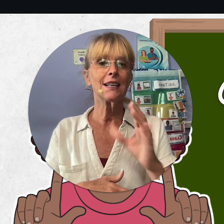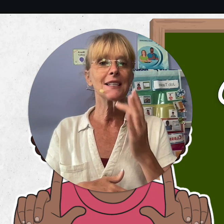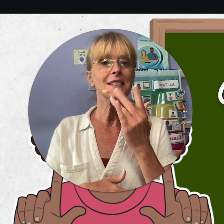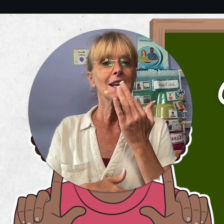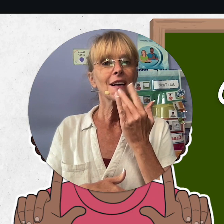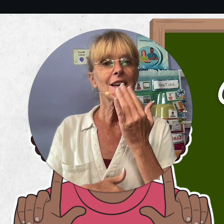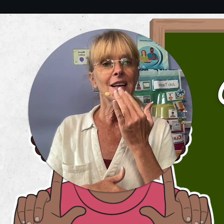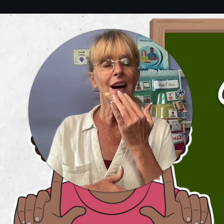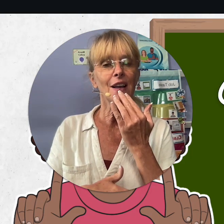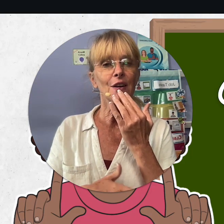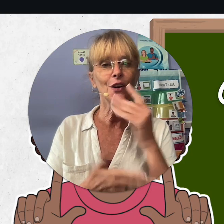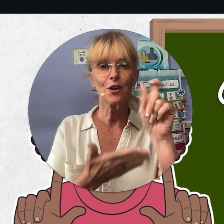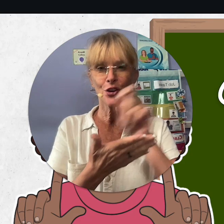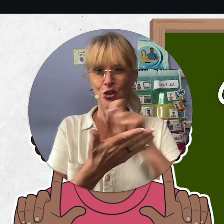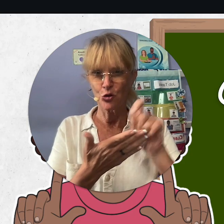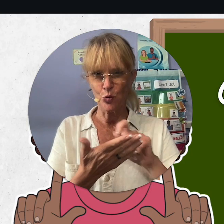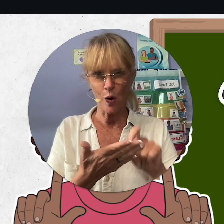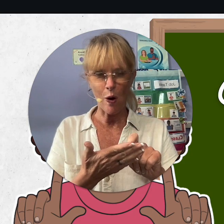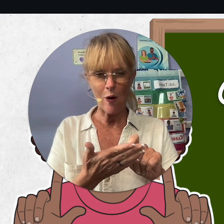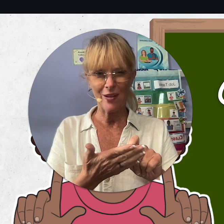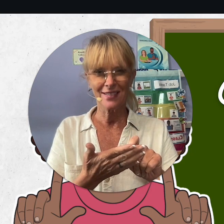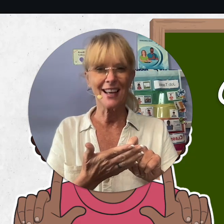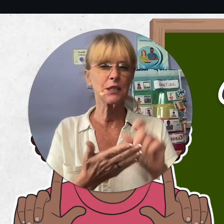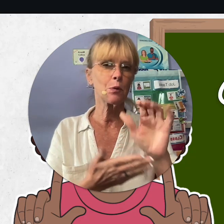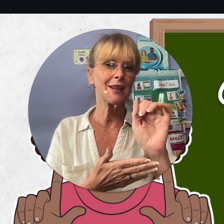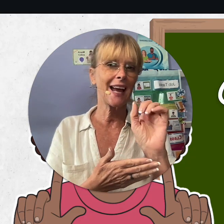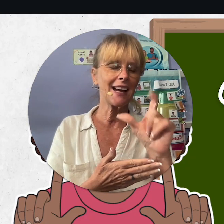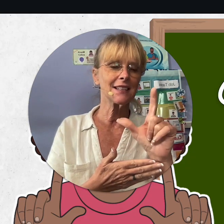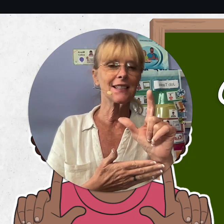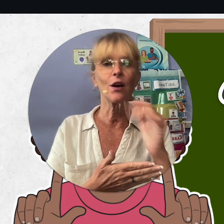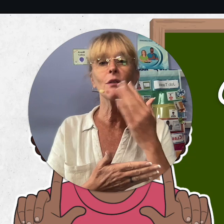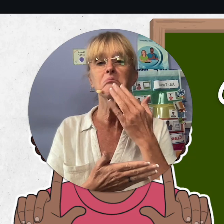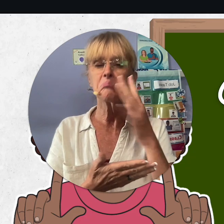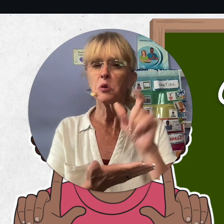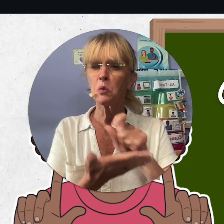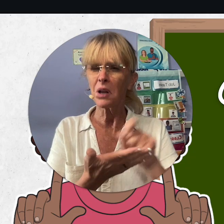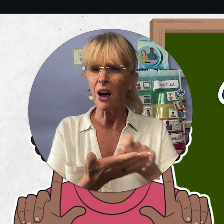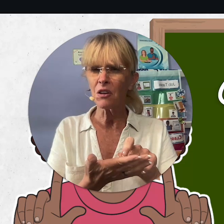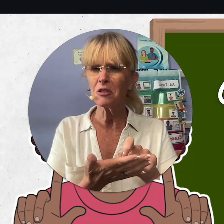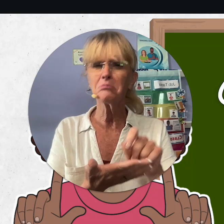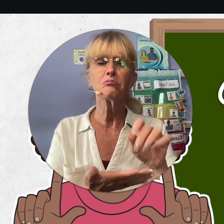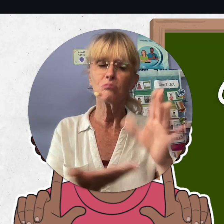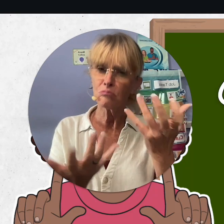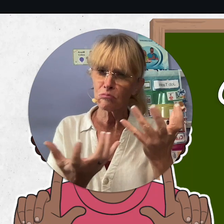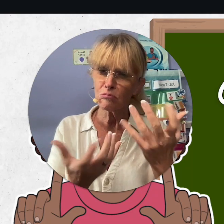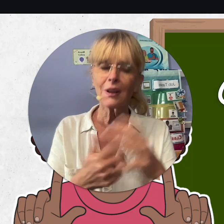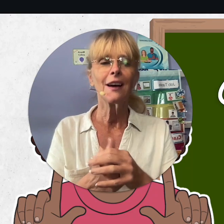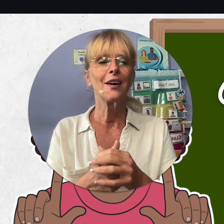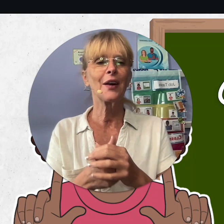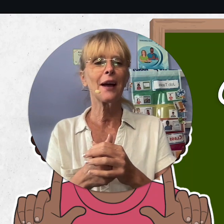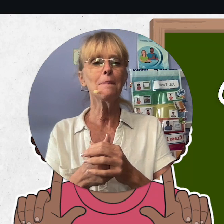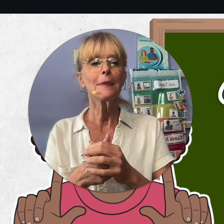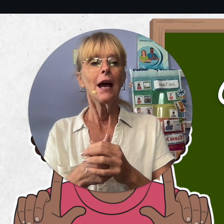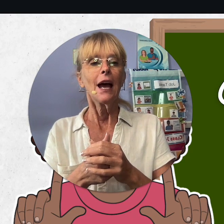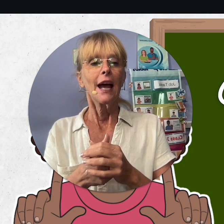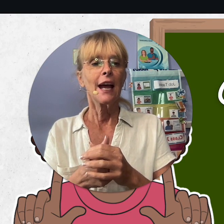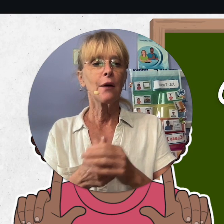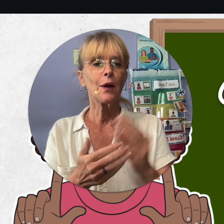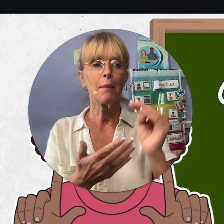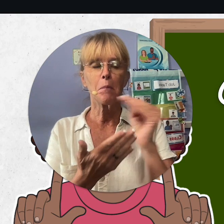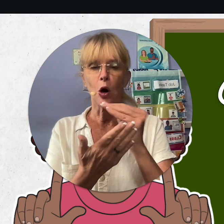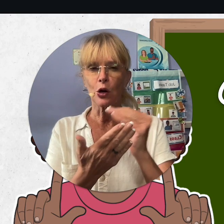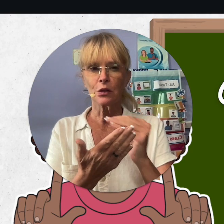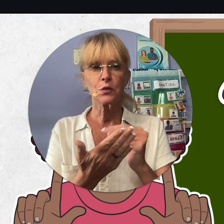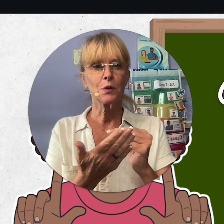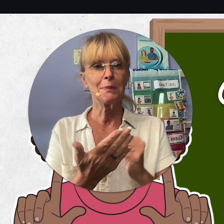other is color, draw. That's more the ASL. You want color? Okay. And